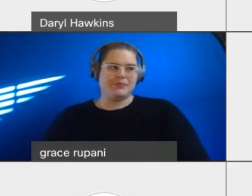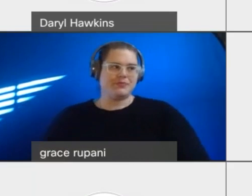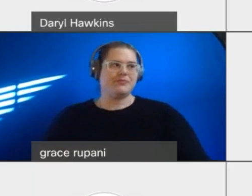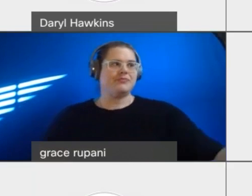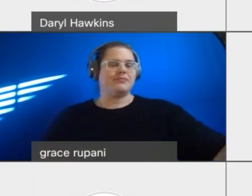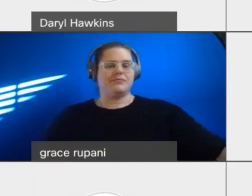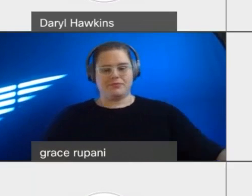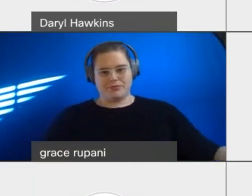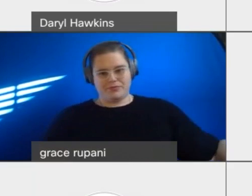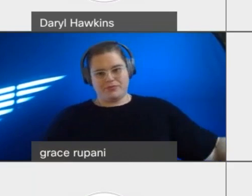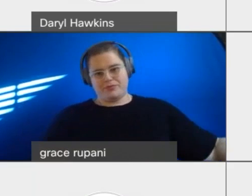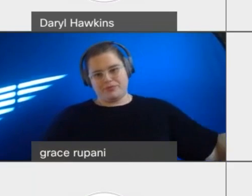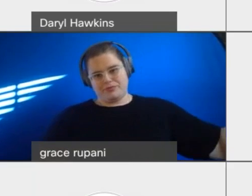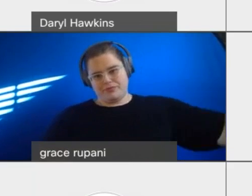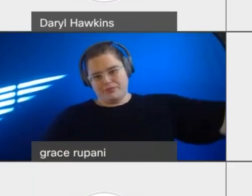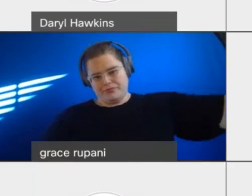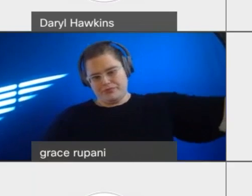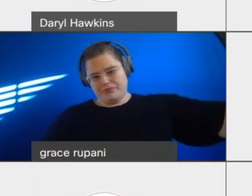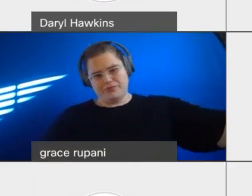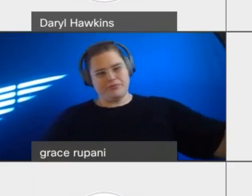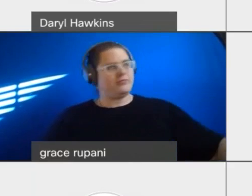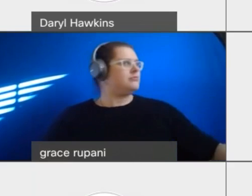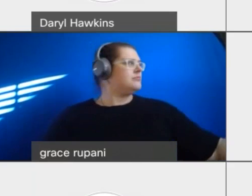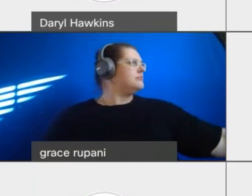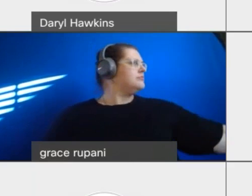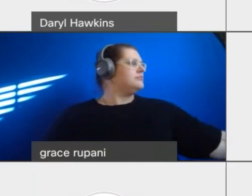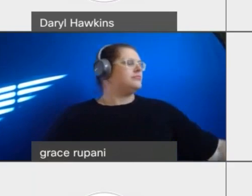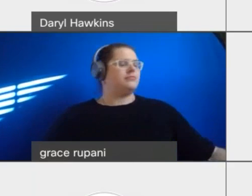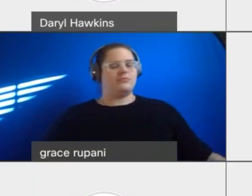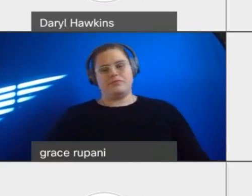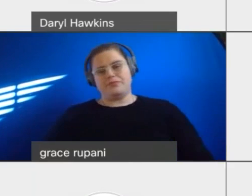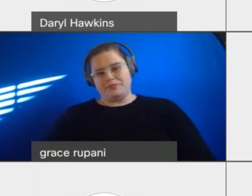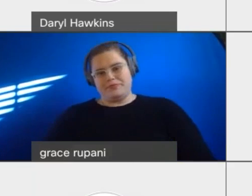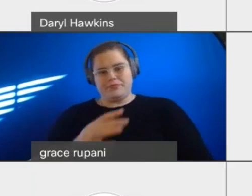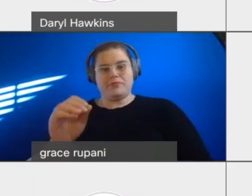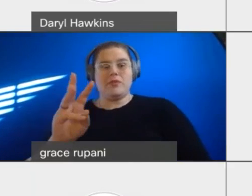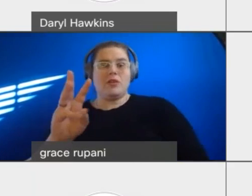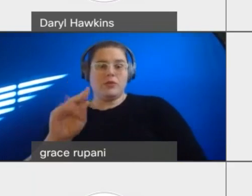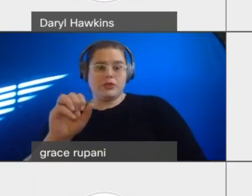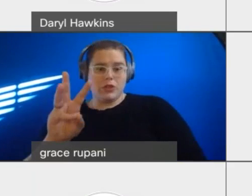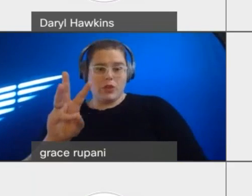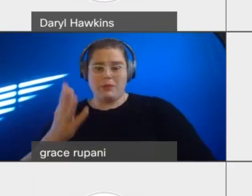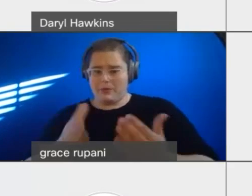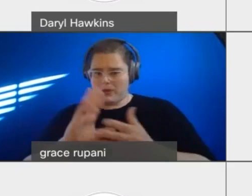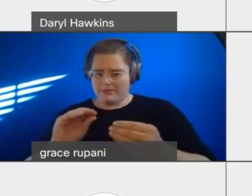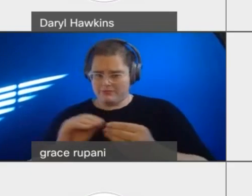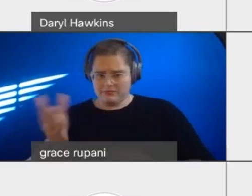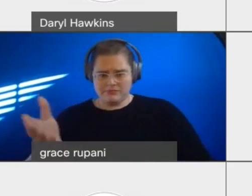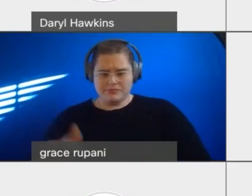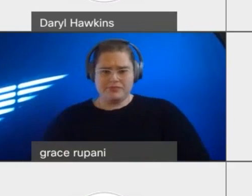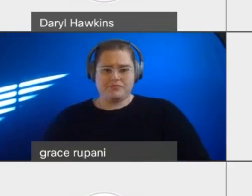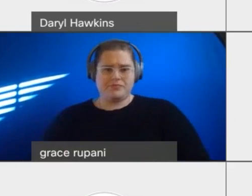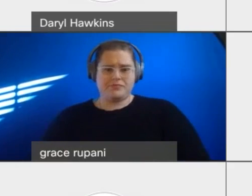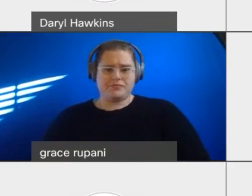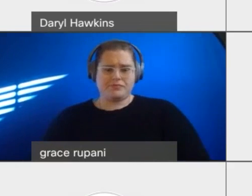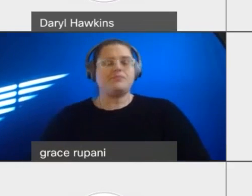And Winslow, maybe you could speak to steps health and wellness will take regarding each of the people that they're assigned to. So health and